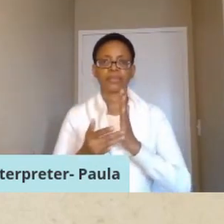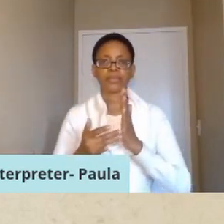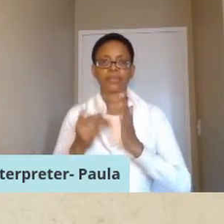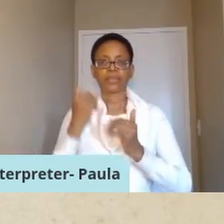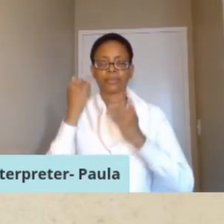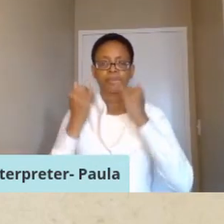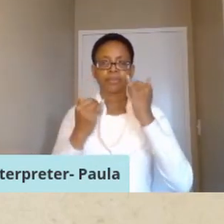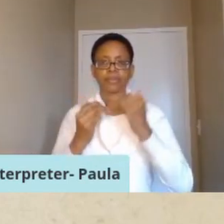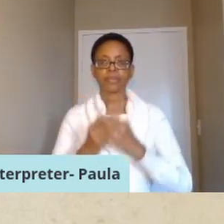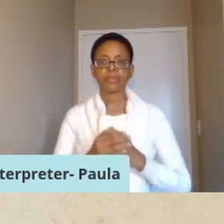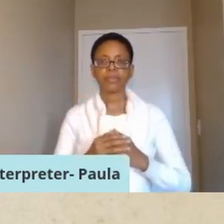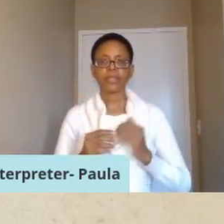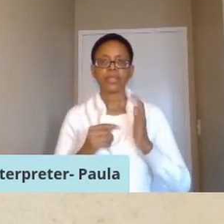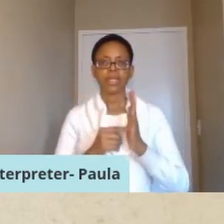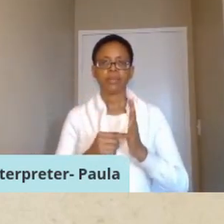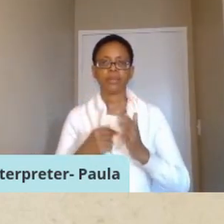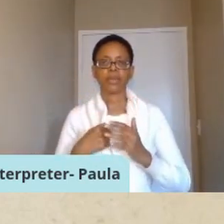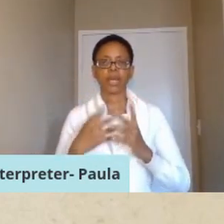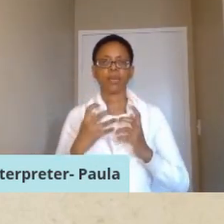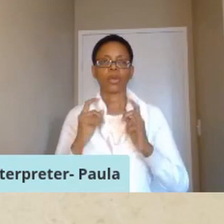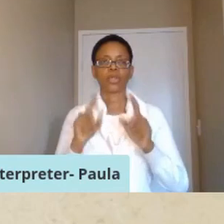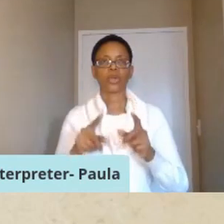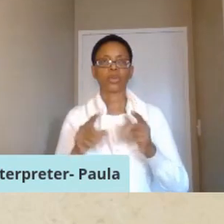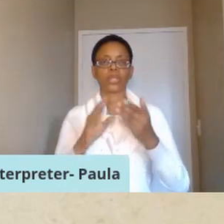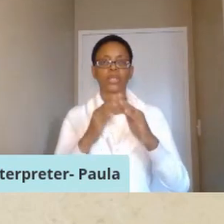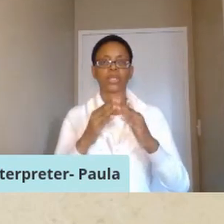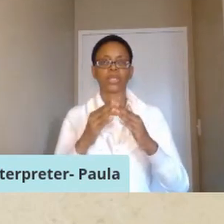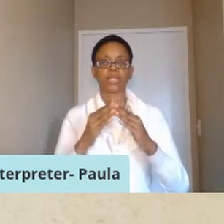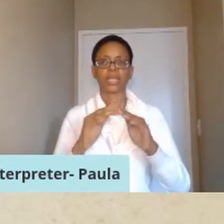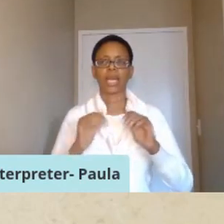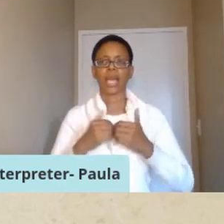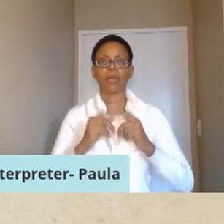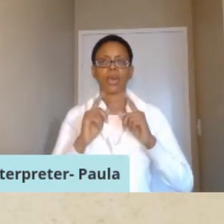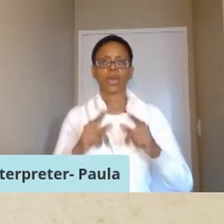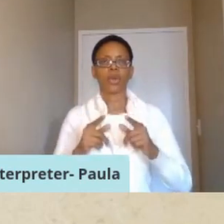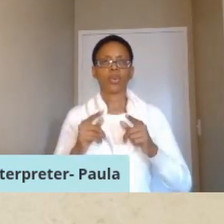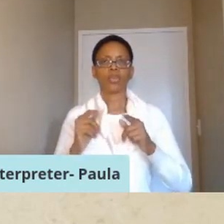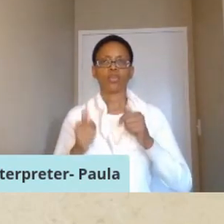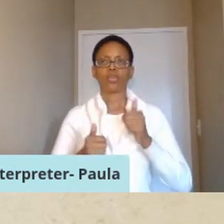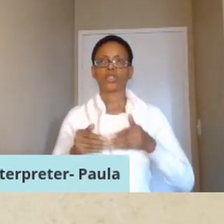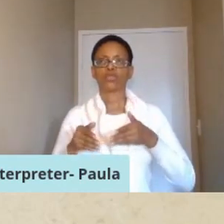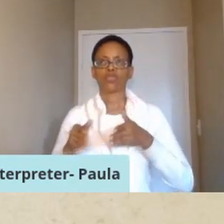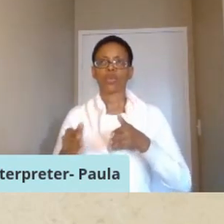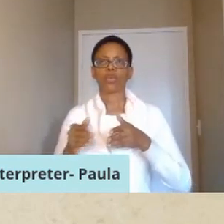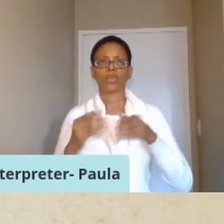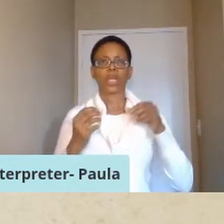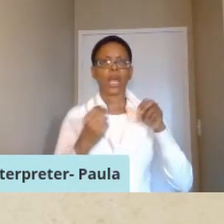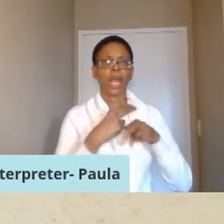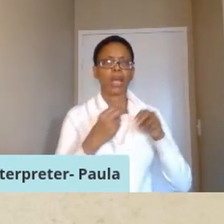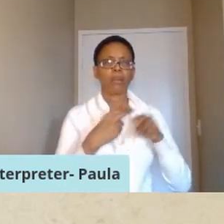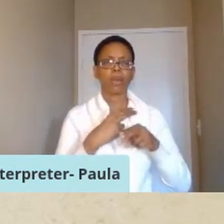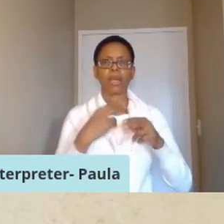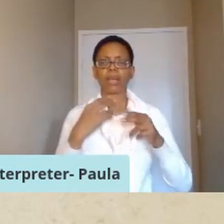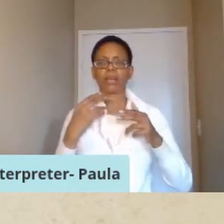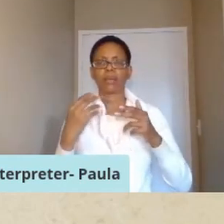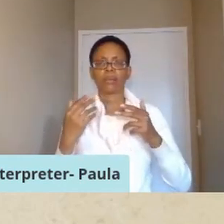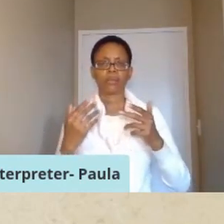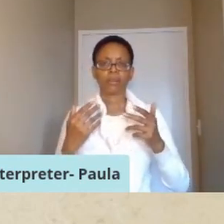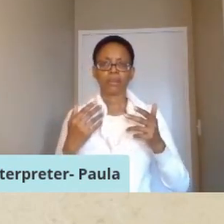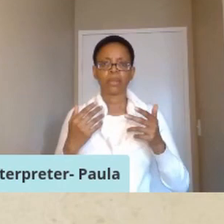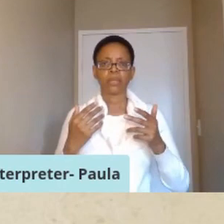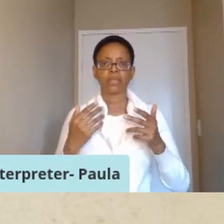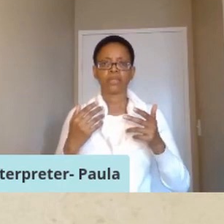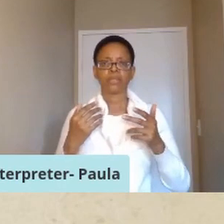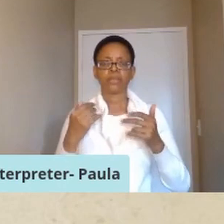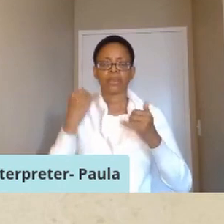there? In which way, which road or freeway I should use? So it's a fundamental